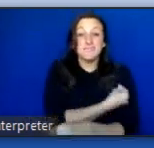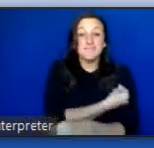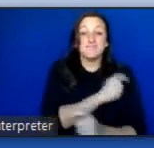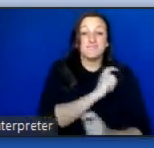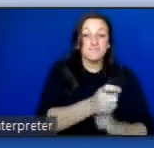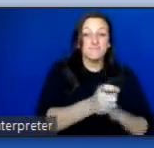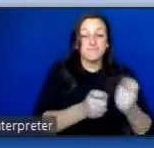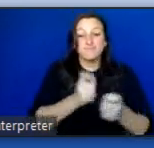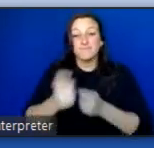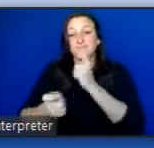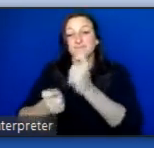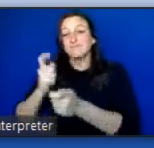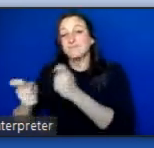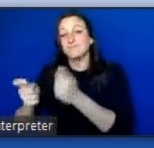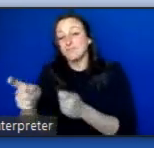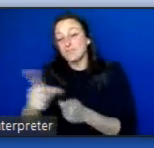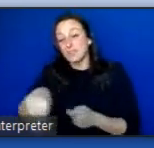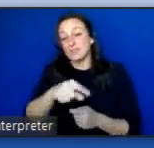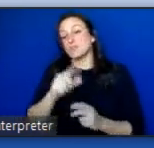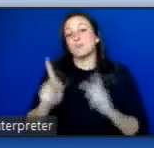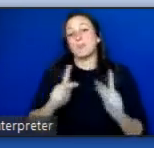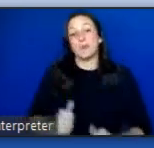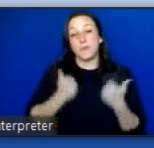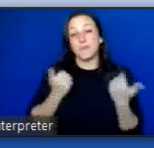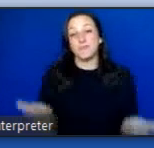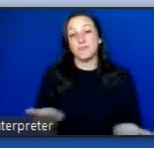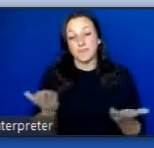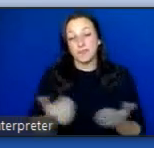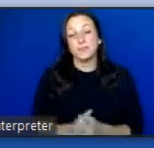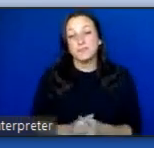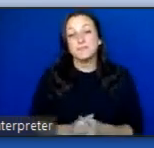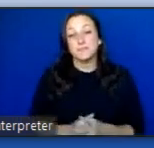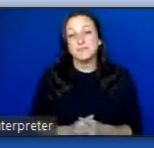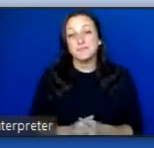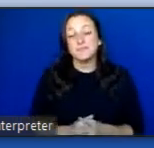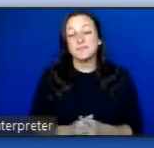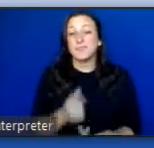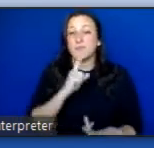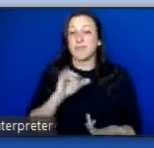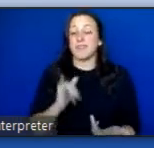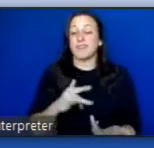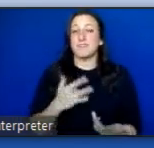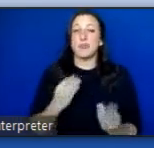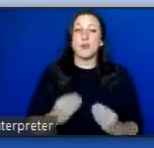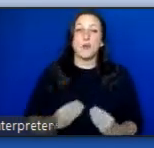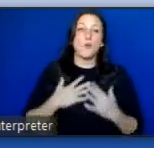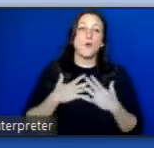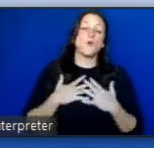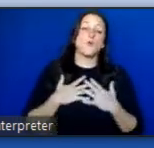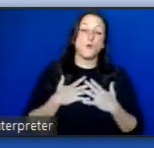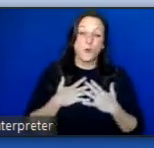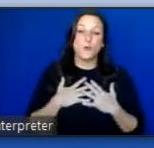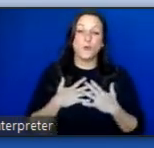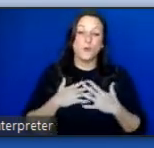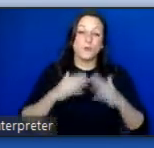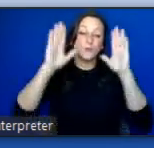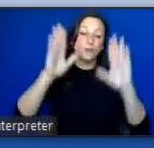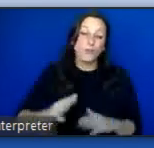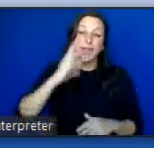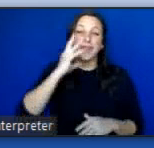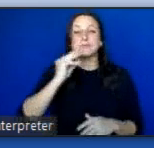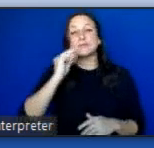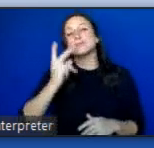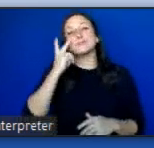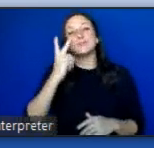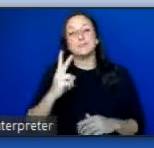our residents. It is probably the most rewarding experience to see the joy